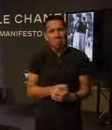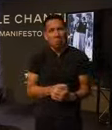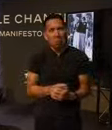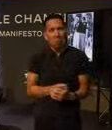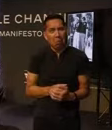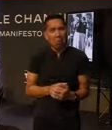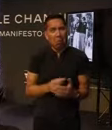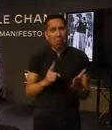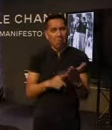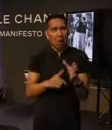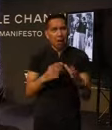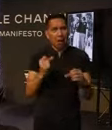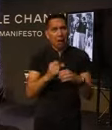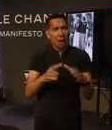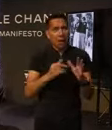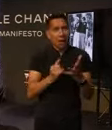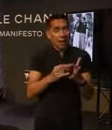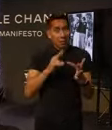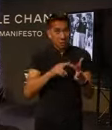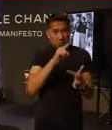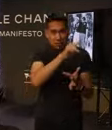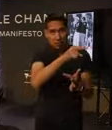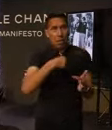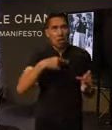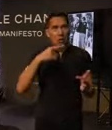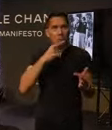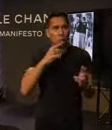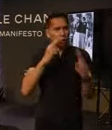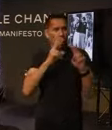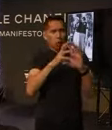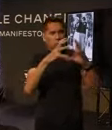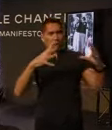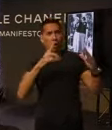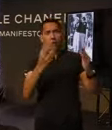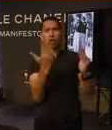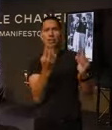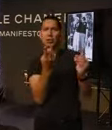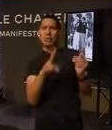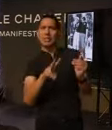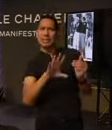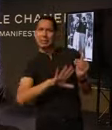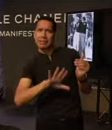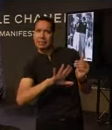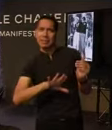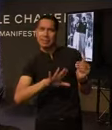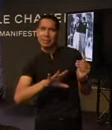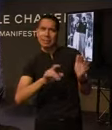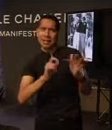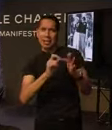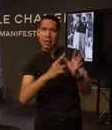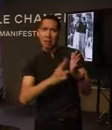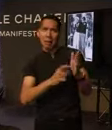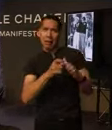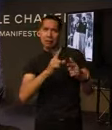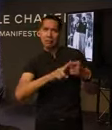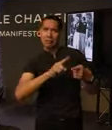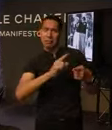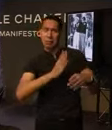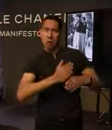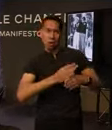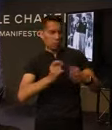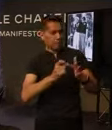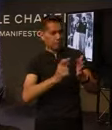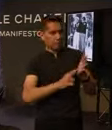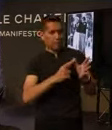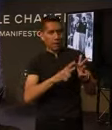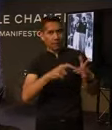Garçon, or the boyish look of the 20s. The flapper movement was very, very strong. You